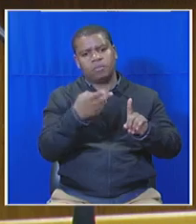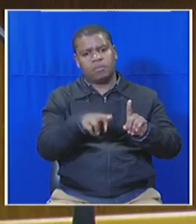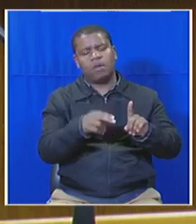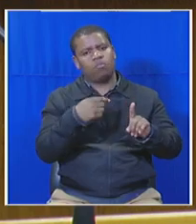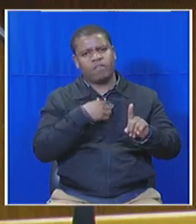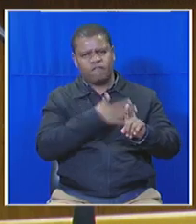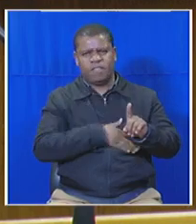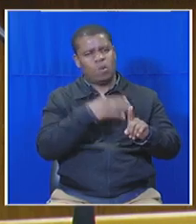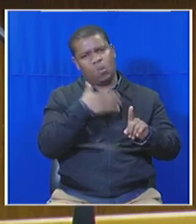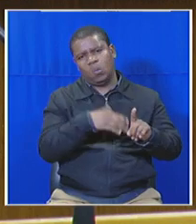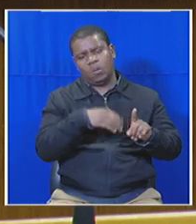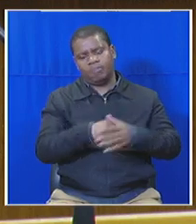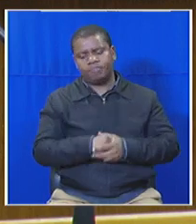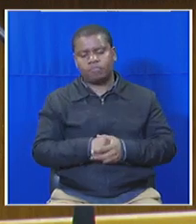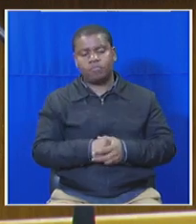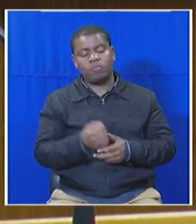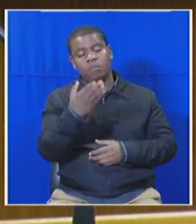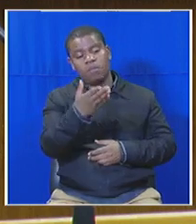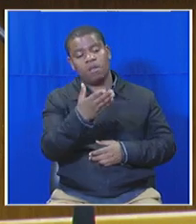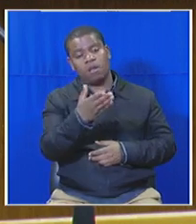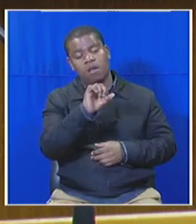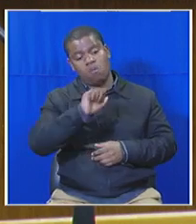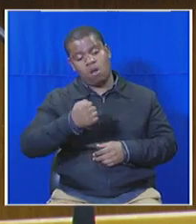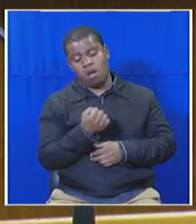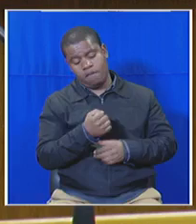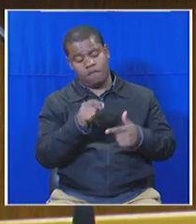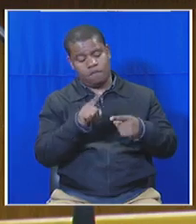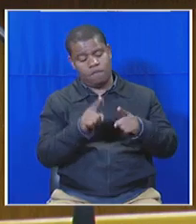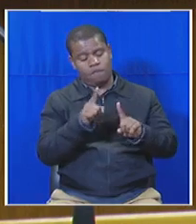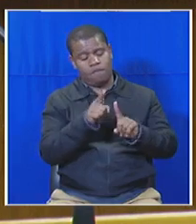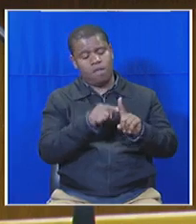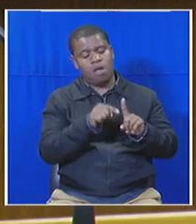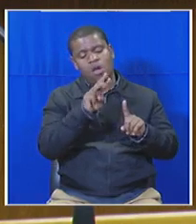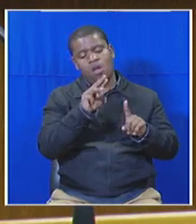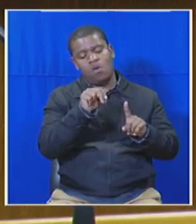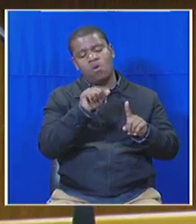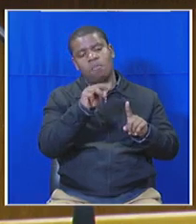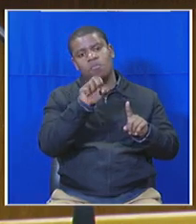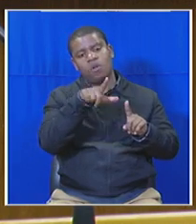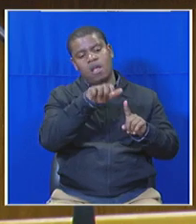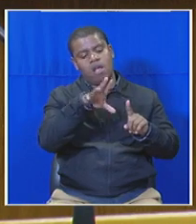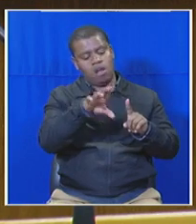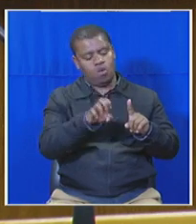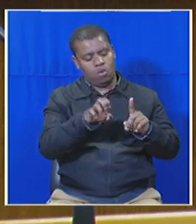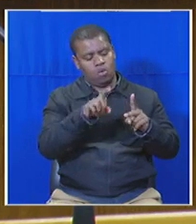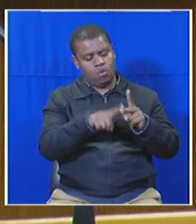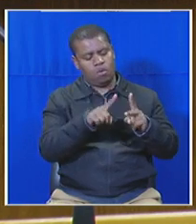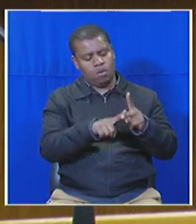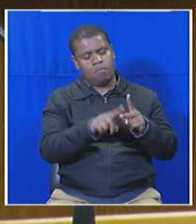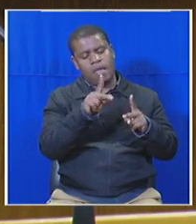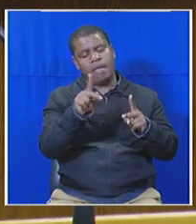lwakhe, umfazi wakhe, umama uNombulelo, abantwana, uKenneth uJunior noThari